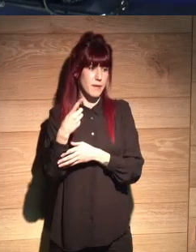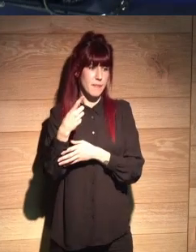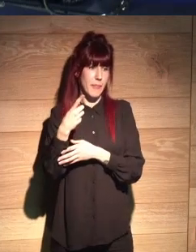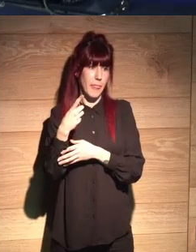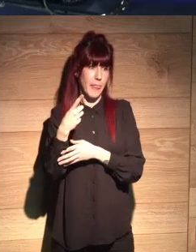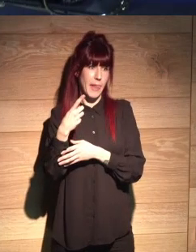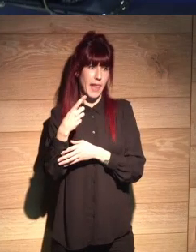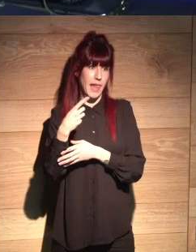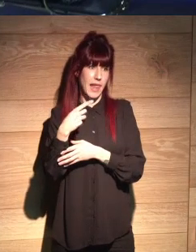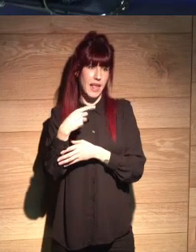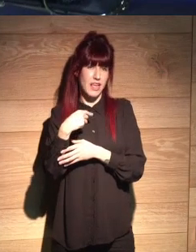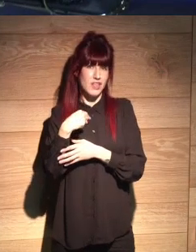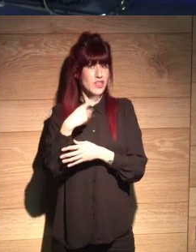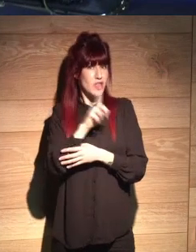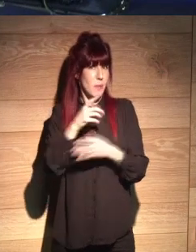it.